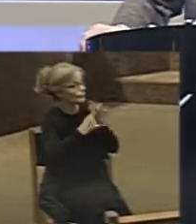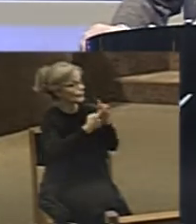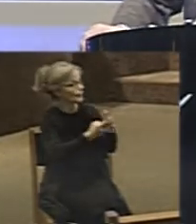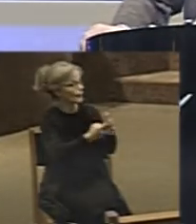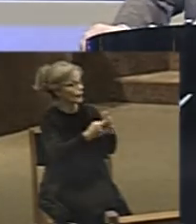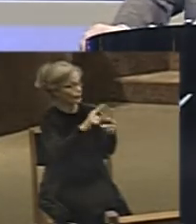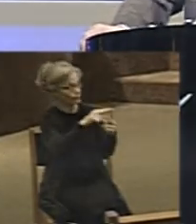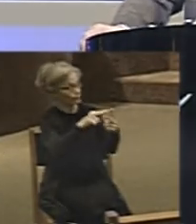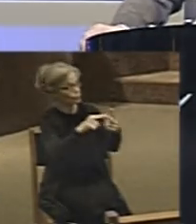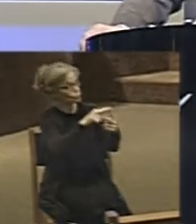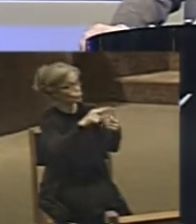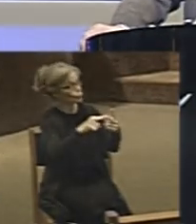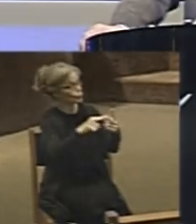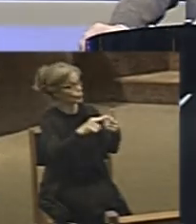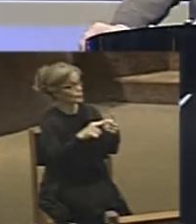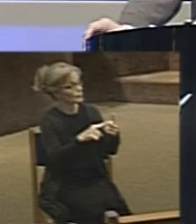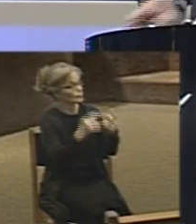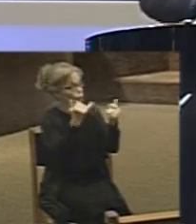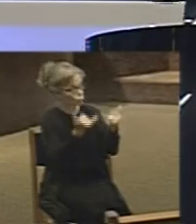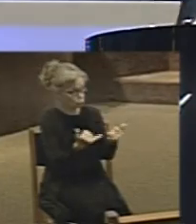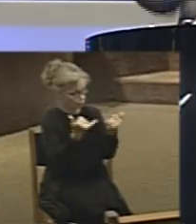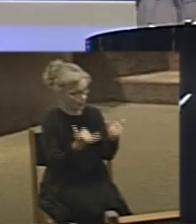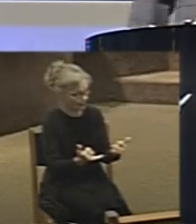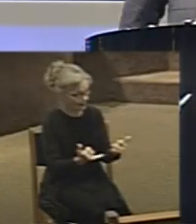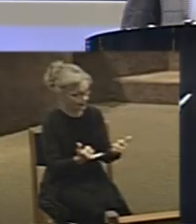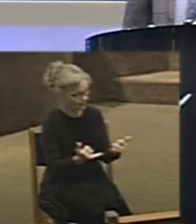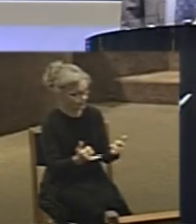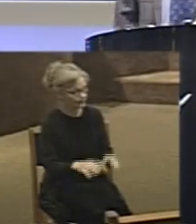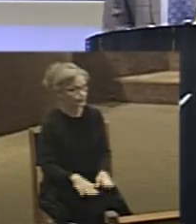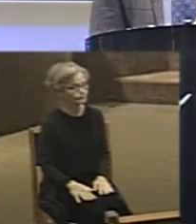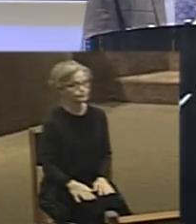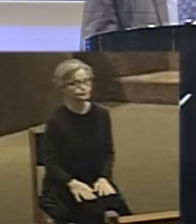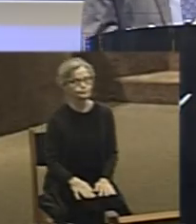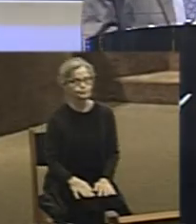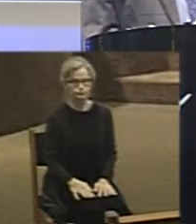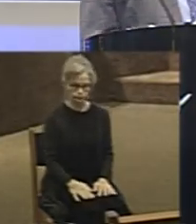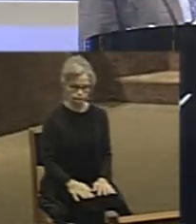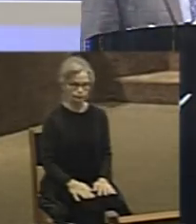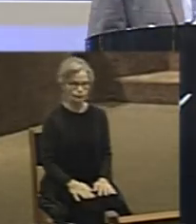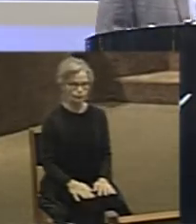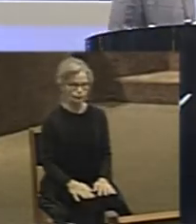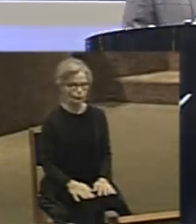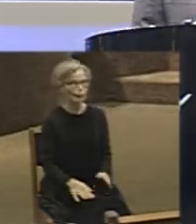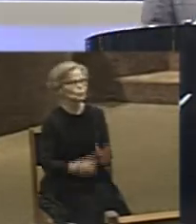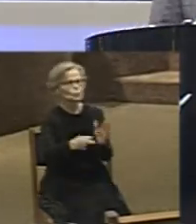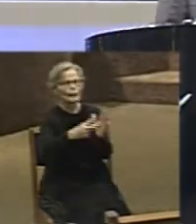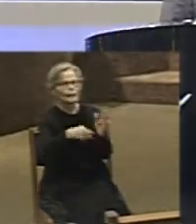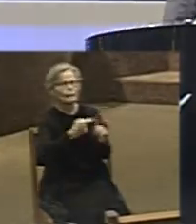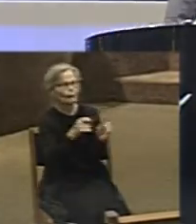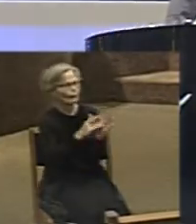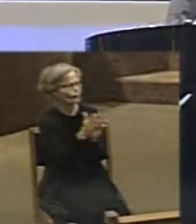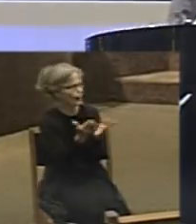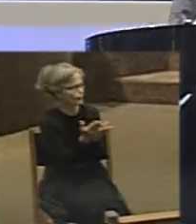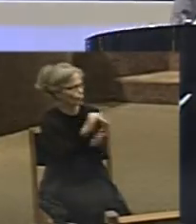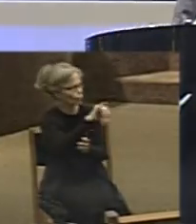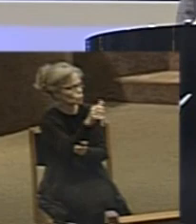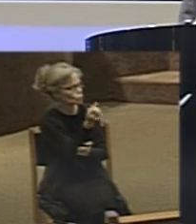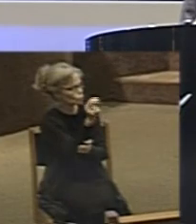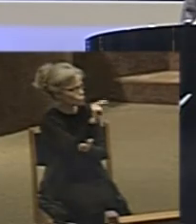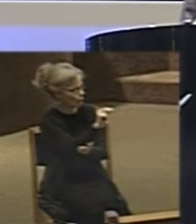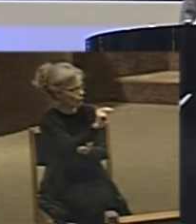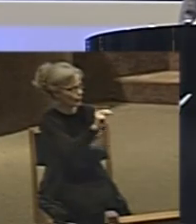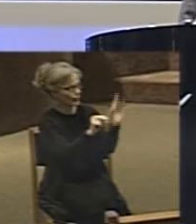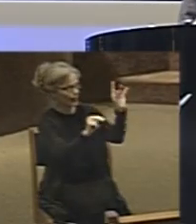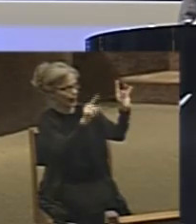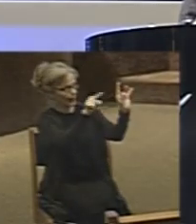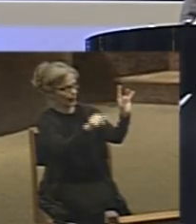them today. You shall know the truth, John 8:32